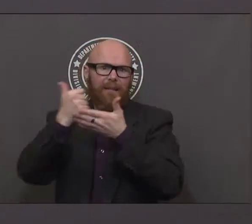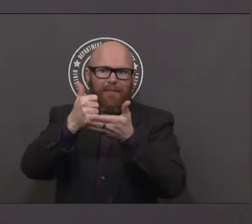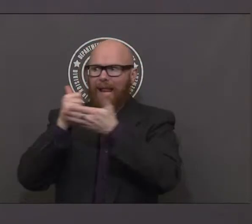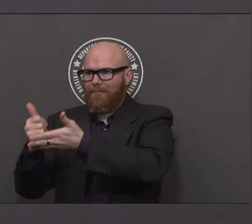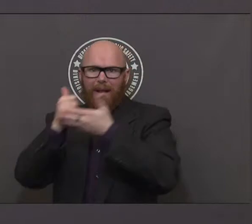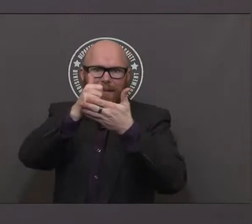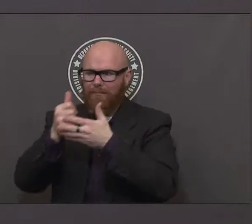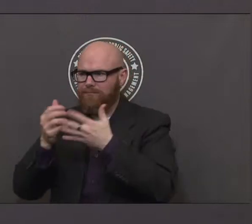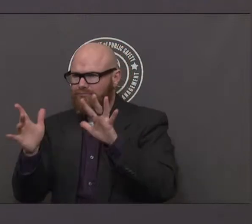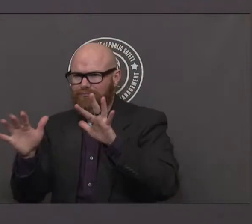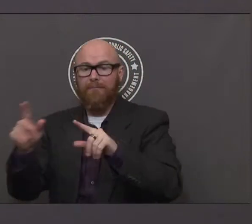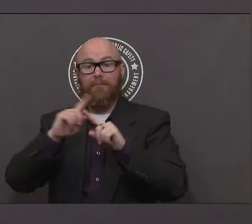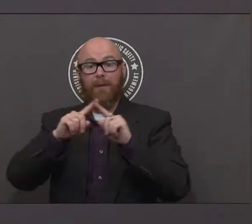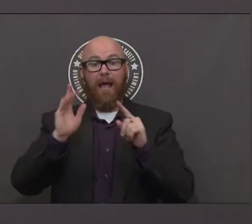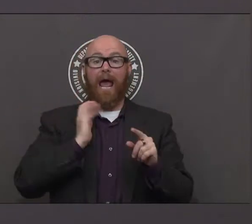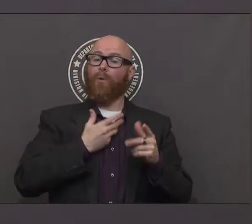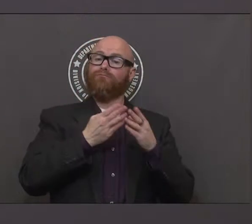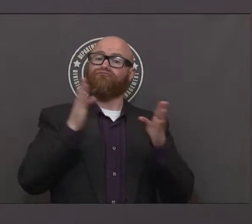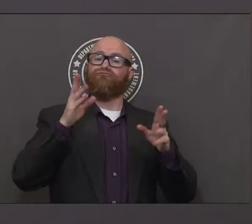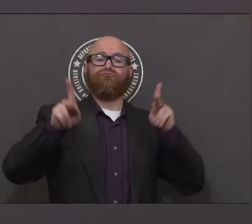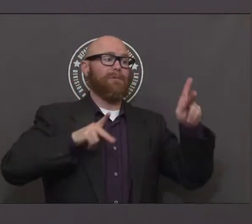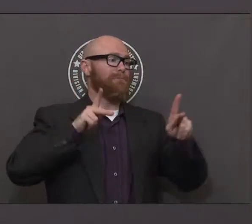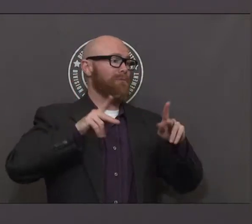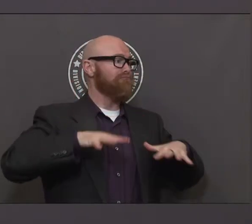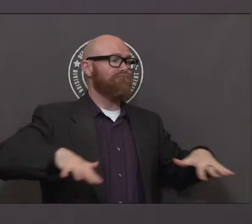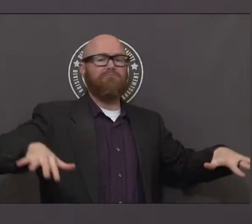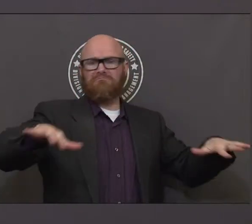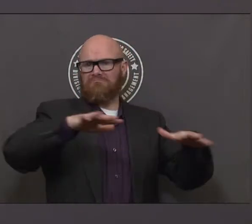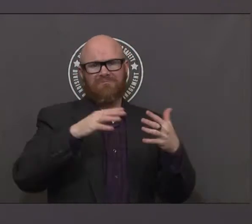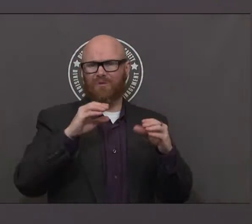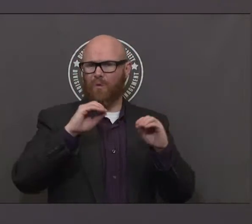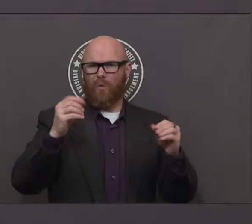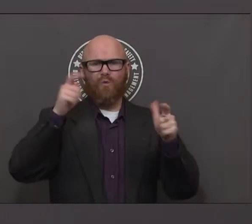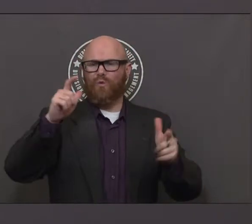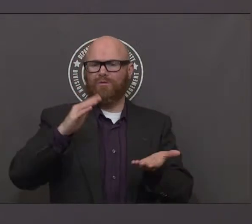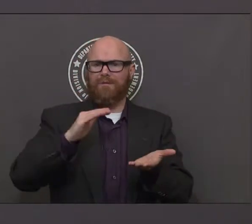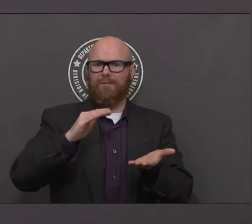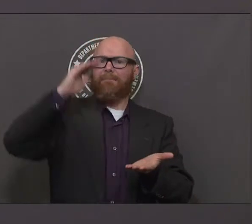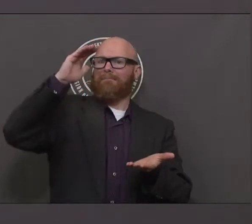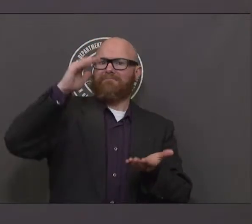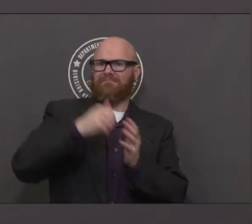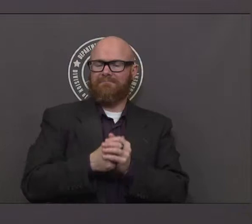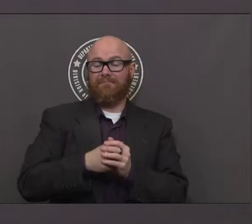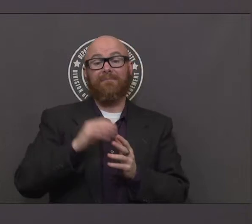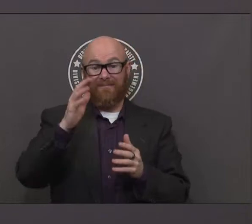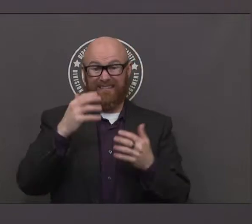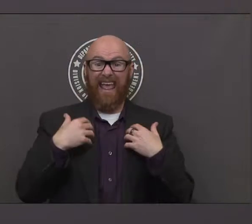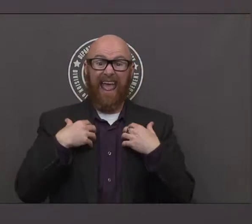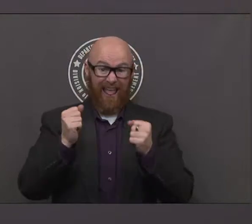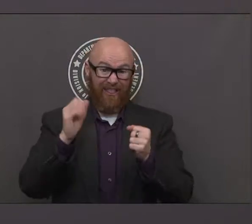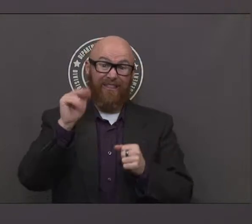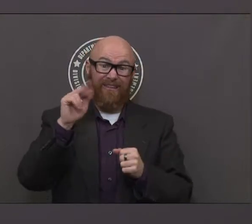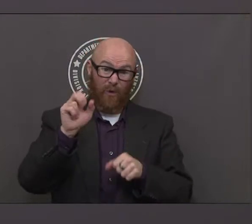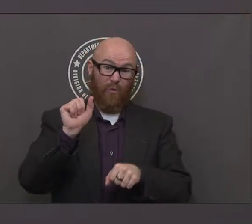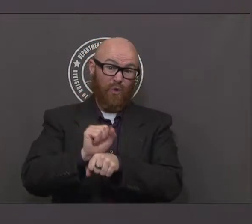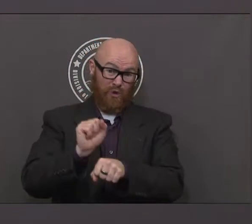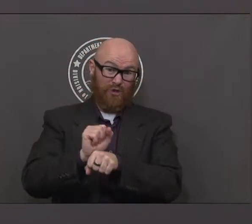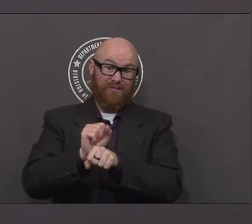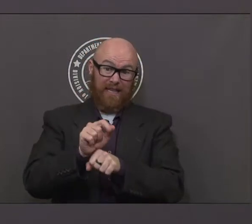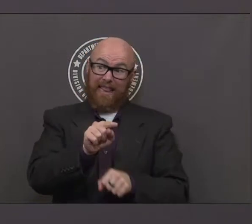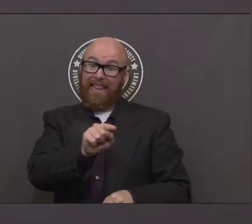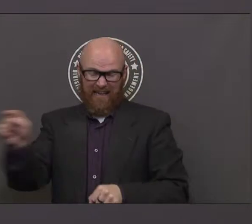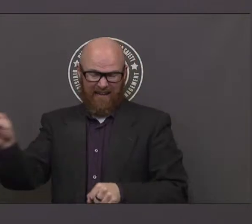vaccinations on the general population. However, we have seen it within our healthcare workers. So our healthcare workers were among the first population to